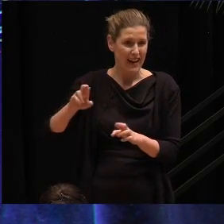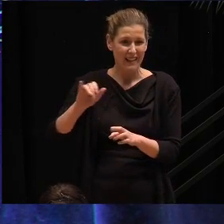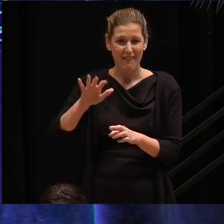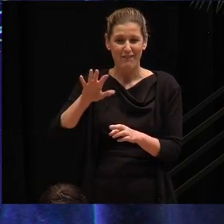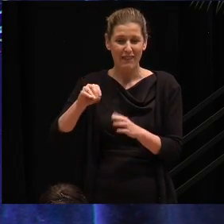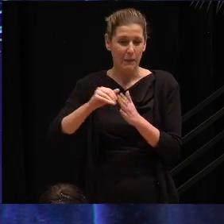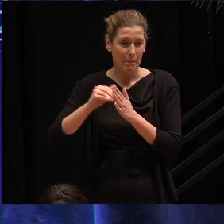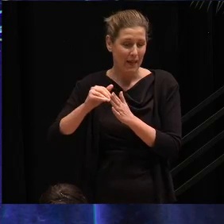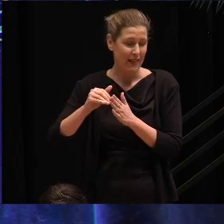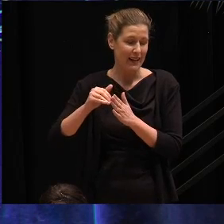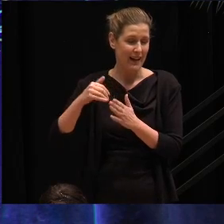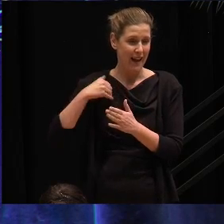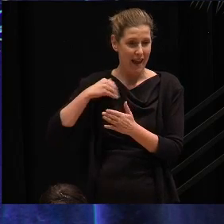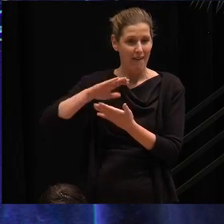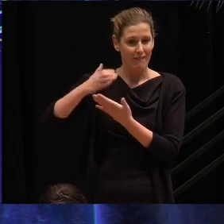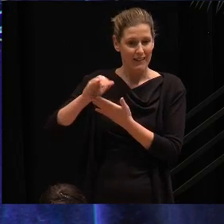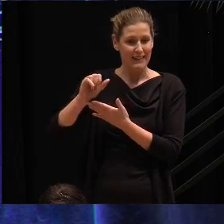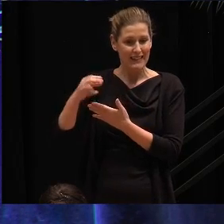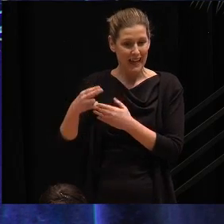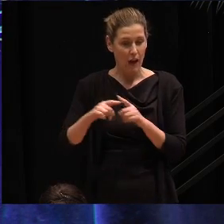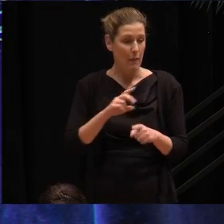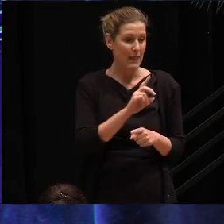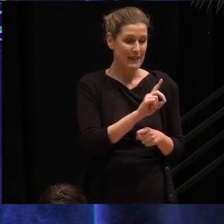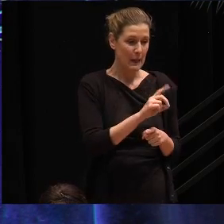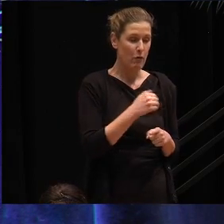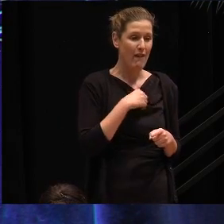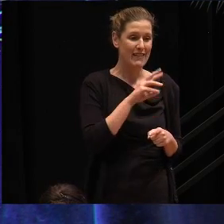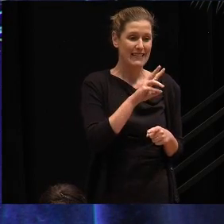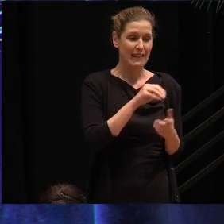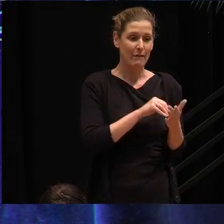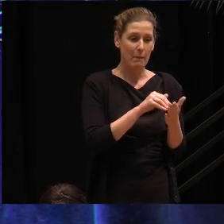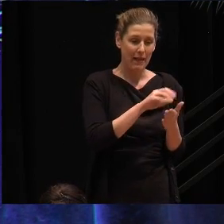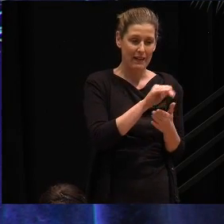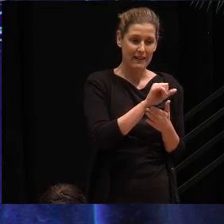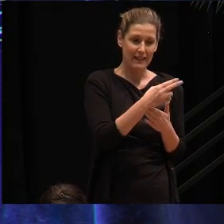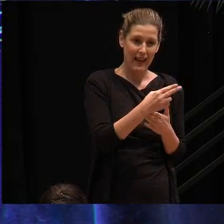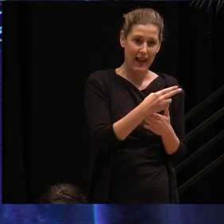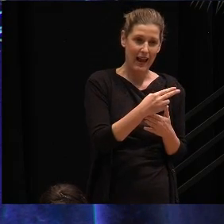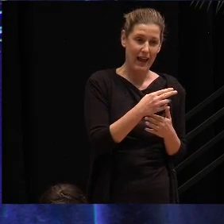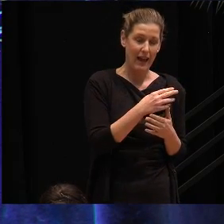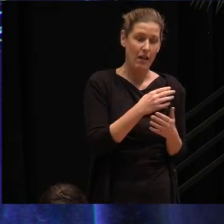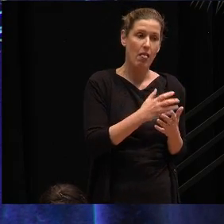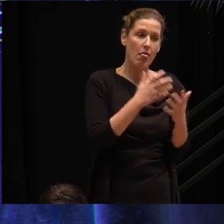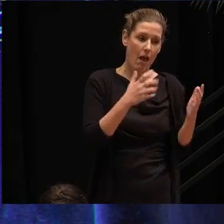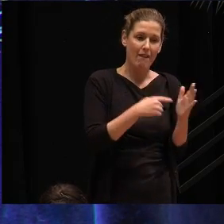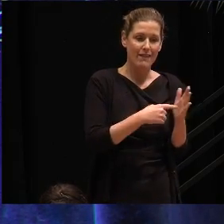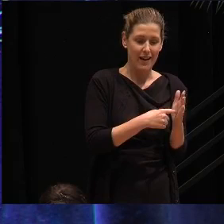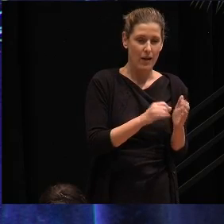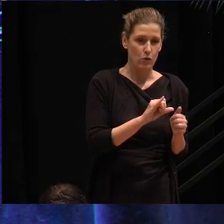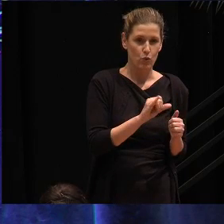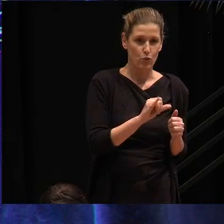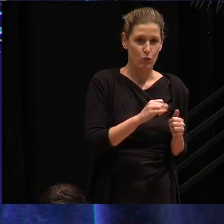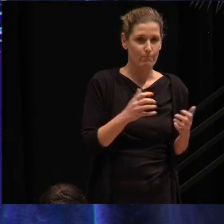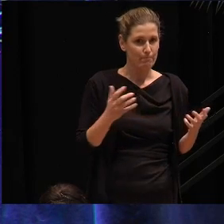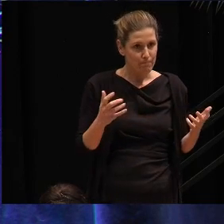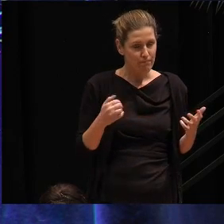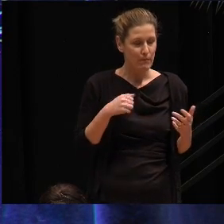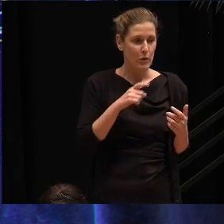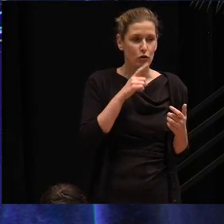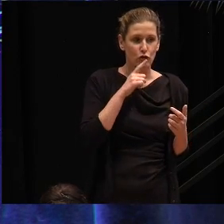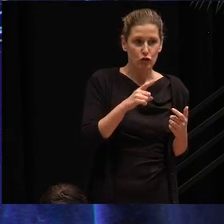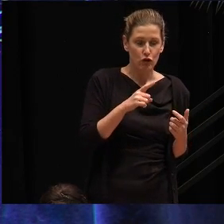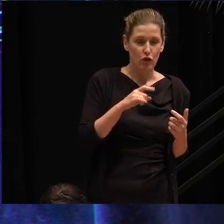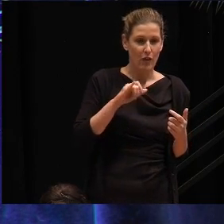$50 million cash on hand, whereas the Democrats have $6 million cash on hand with a lot of debt. I'm not really sure if